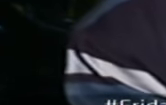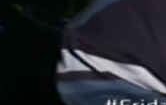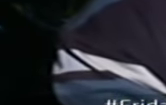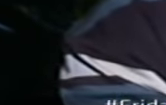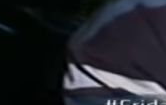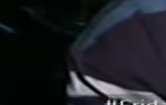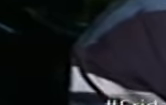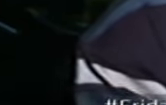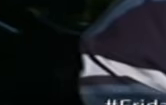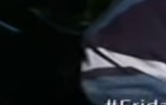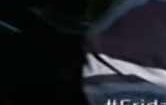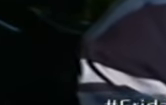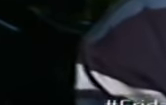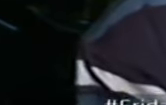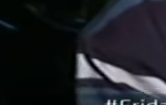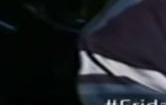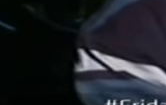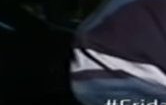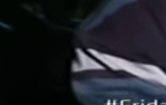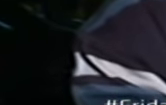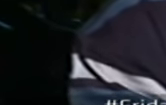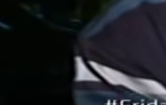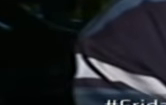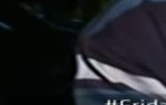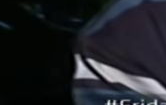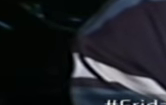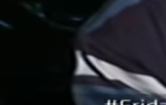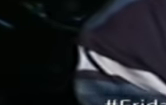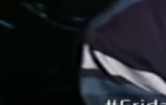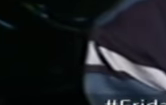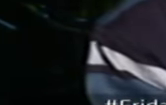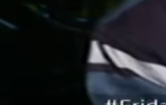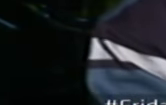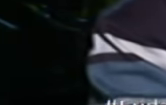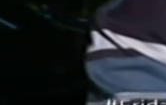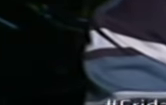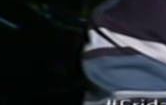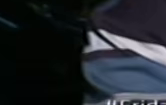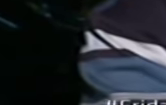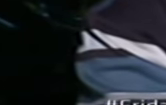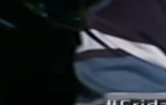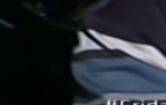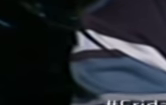wanatoa kwa pombe, wanakunywa pombe, wanatoa kukaa na marafiki.